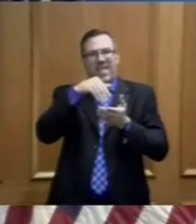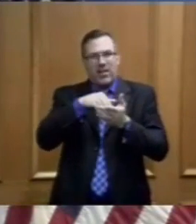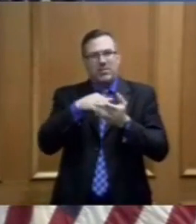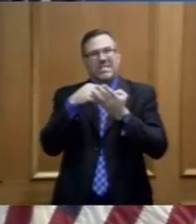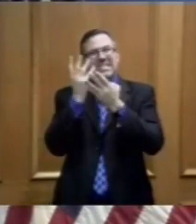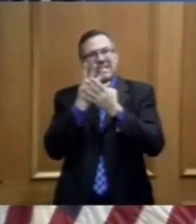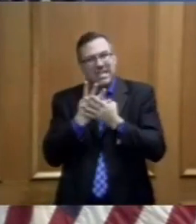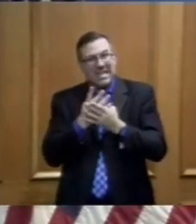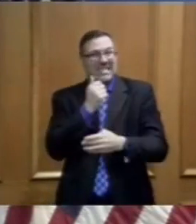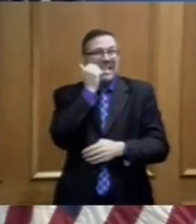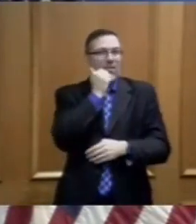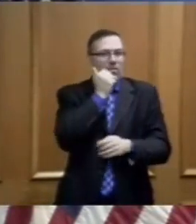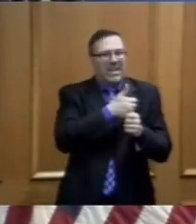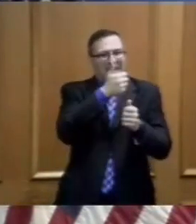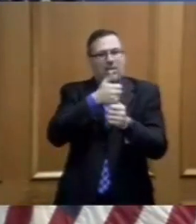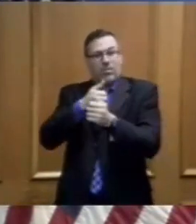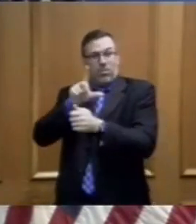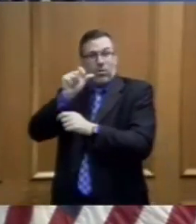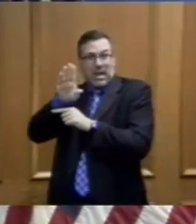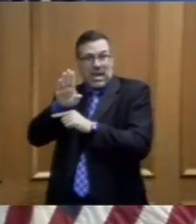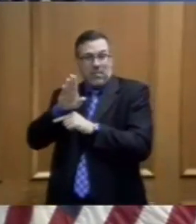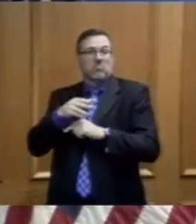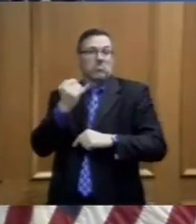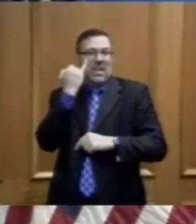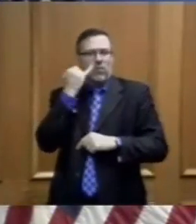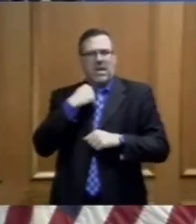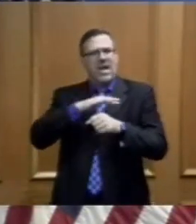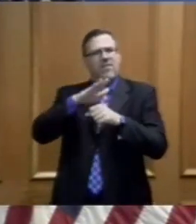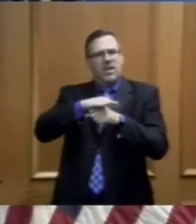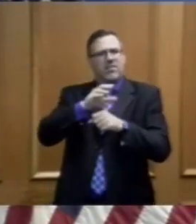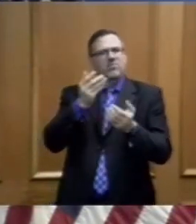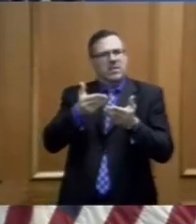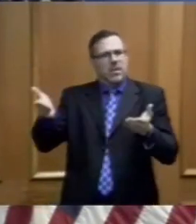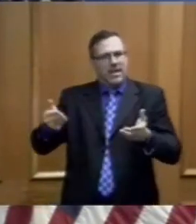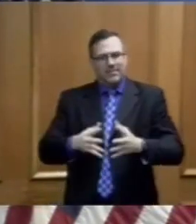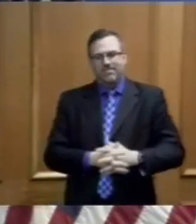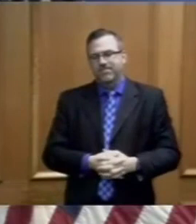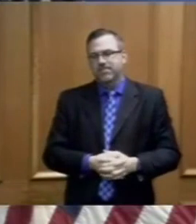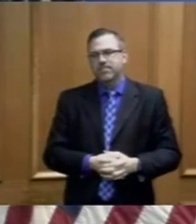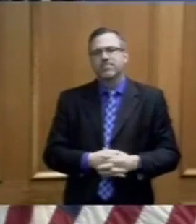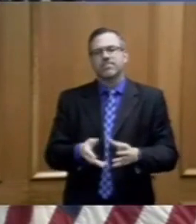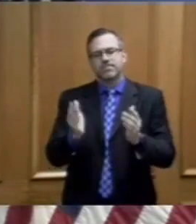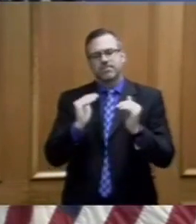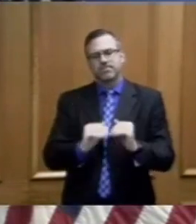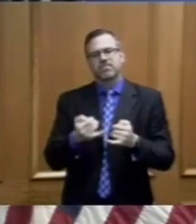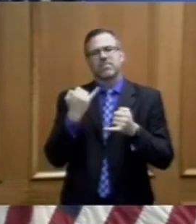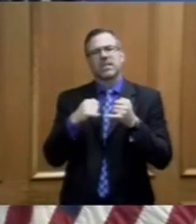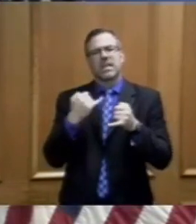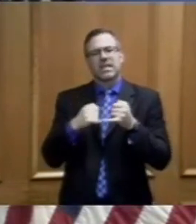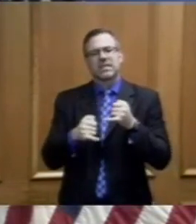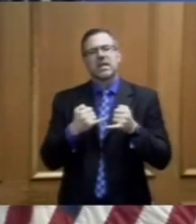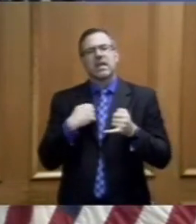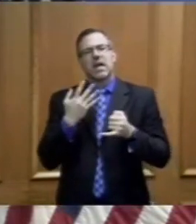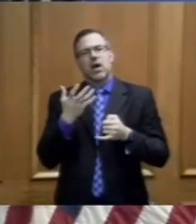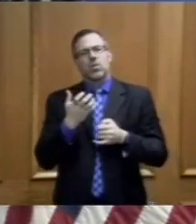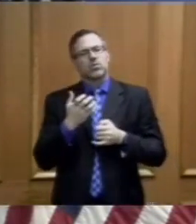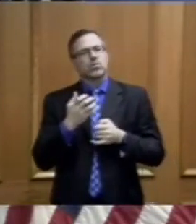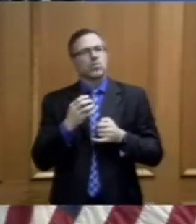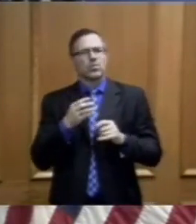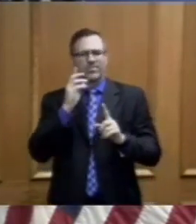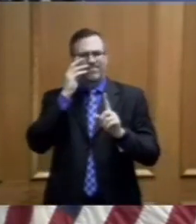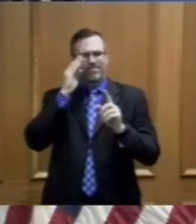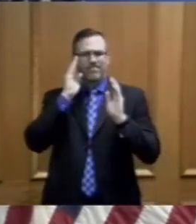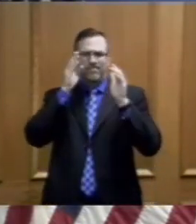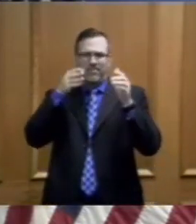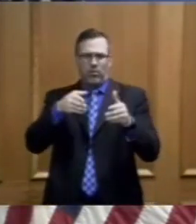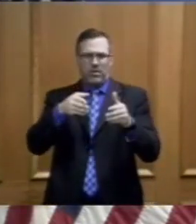as long as the supply chain continues. Finally, I want to draw your attention to one thing to make sure